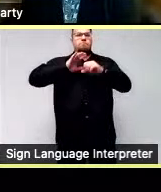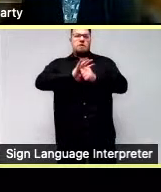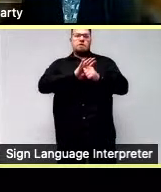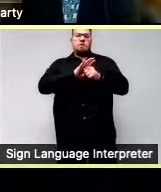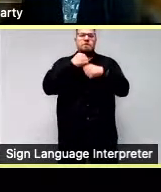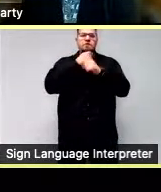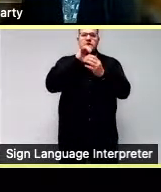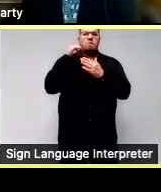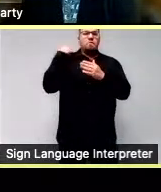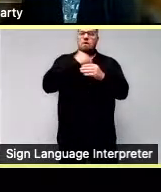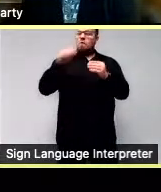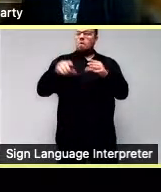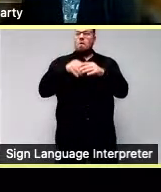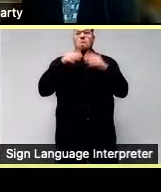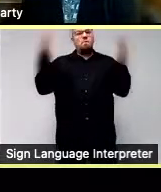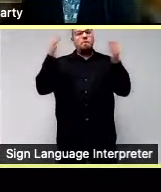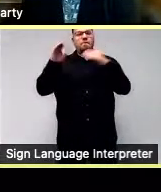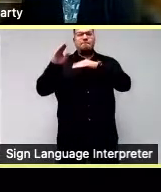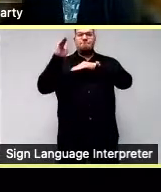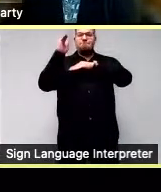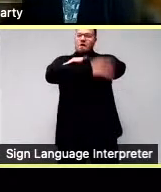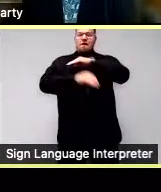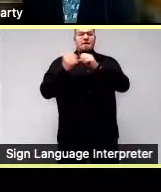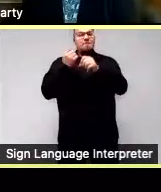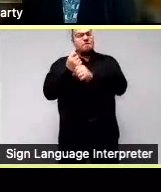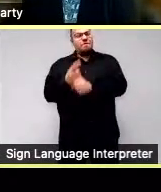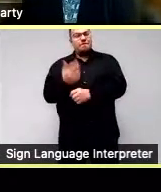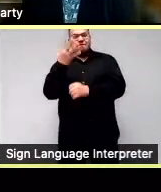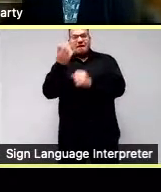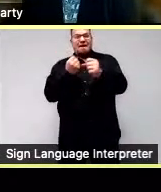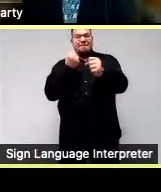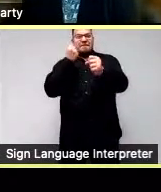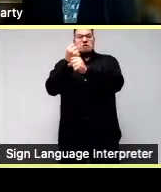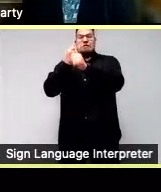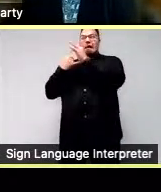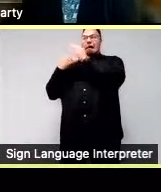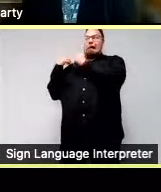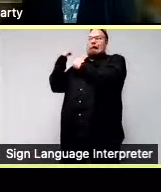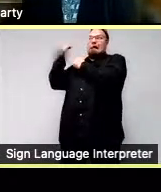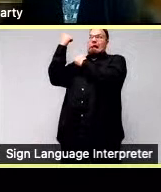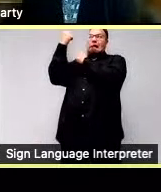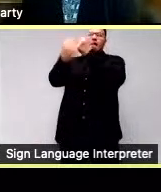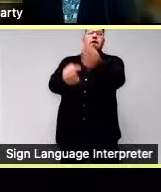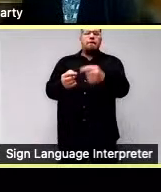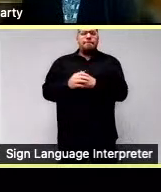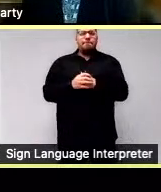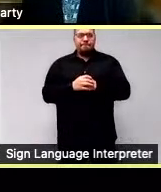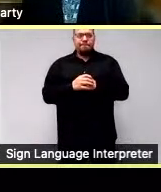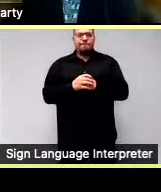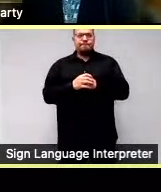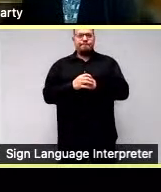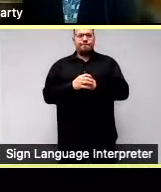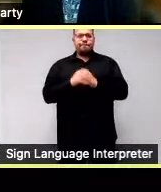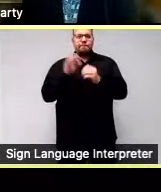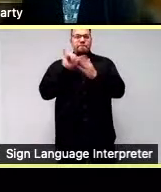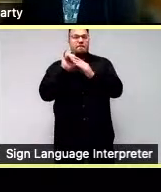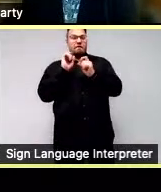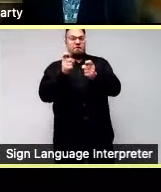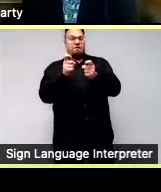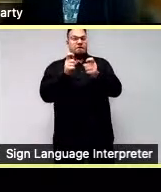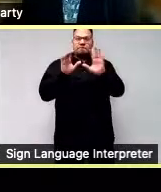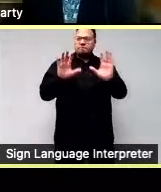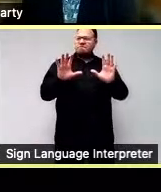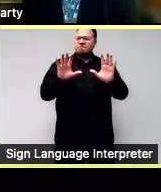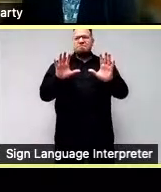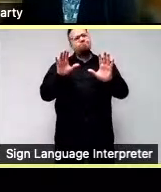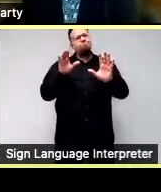every year for 5 years, actually 6 years with CTP. So that gives you kind of a flavor of